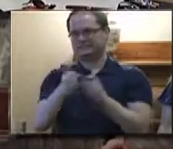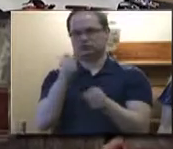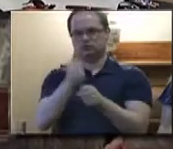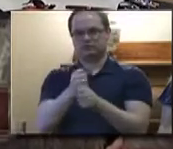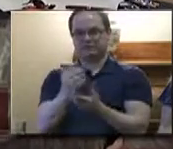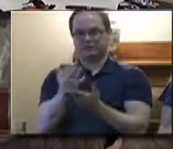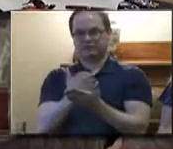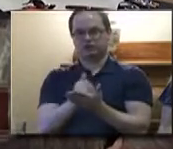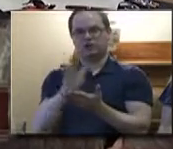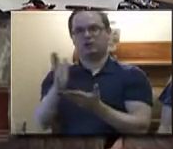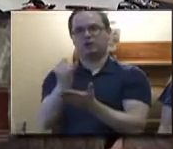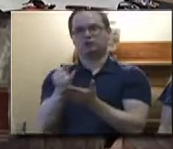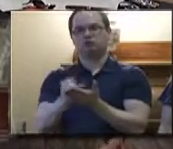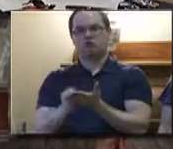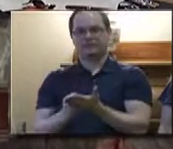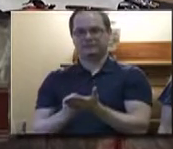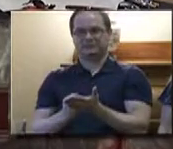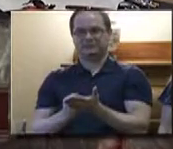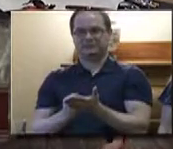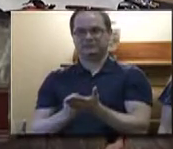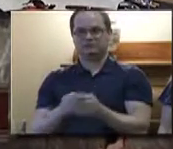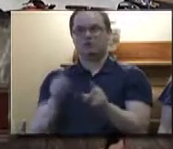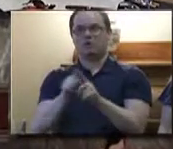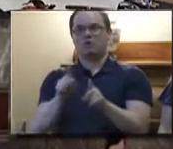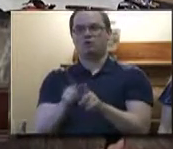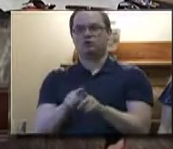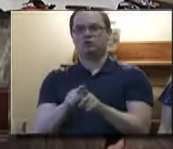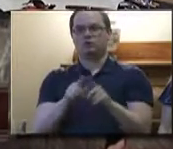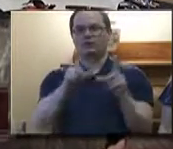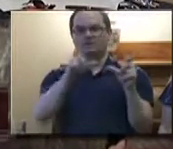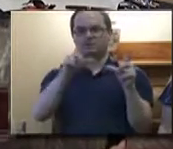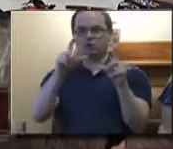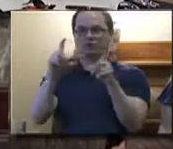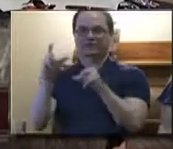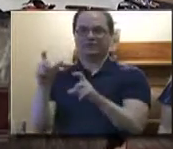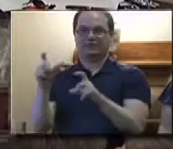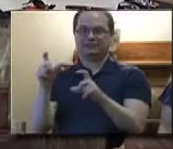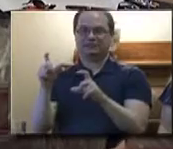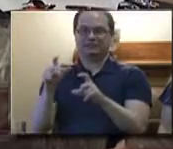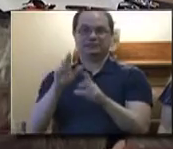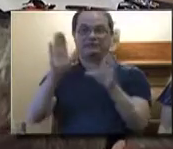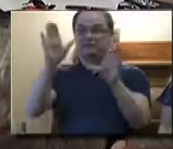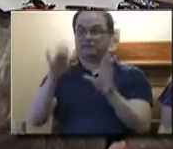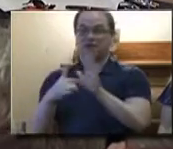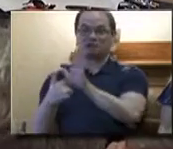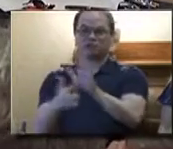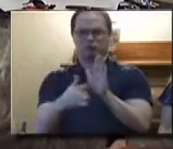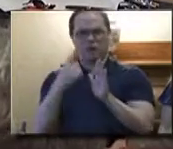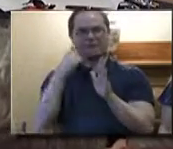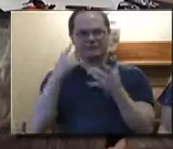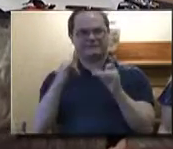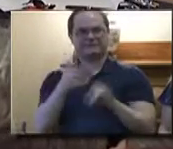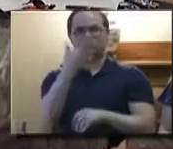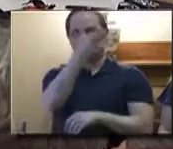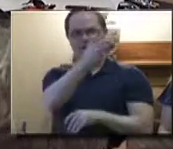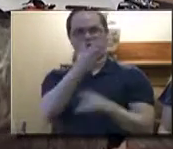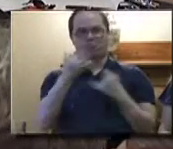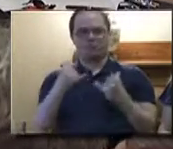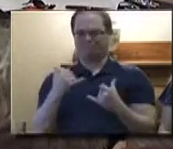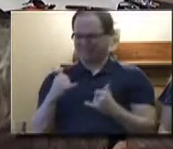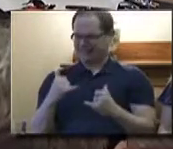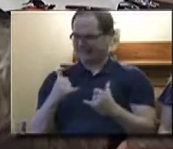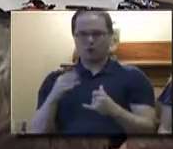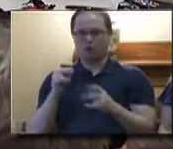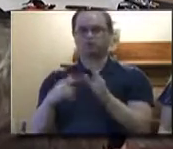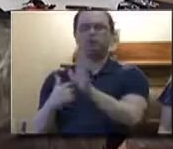she collected their drawings and also did some photography, and it's an awesome show. I think it's still playing playing,